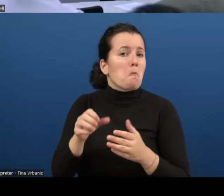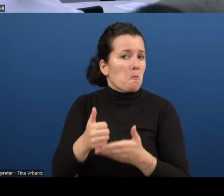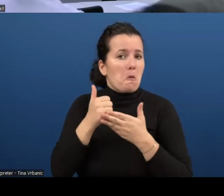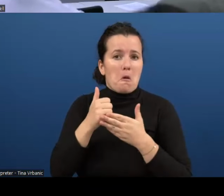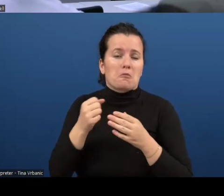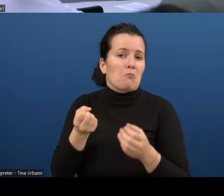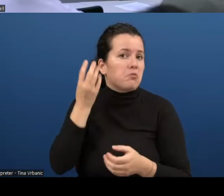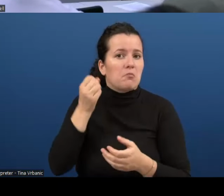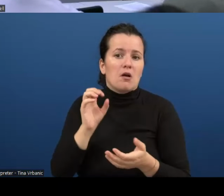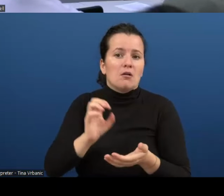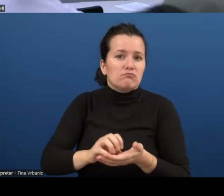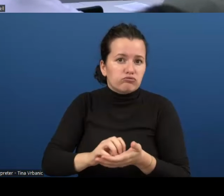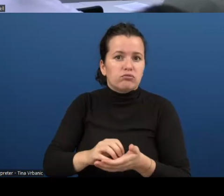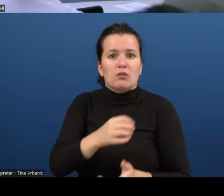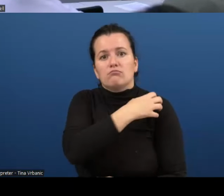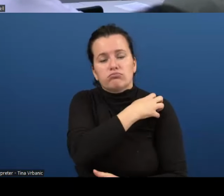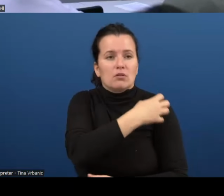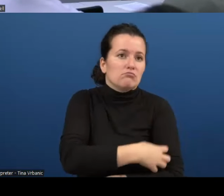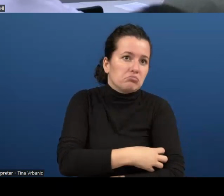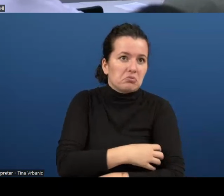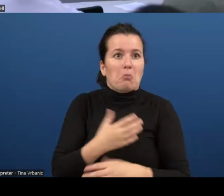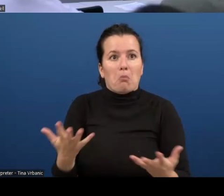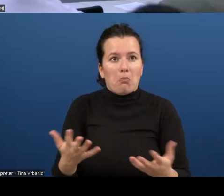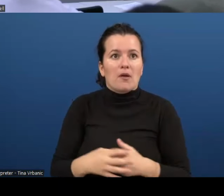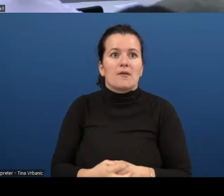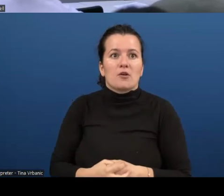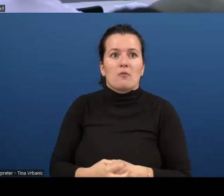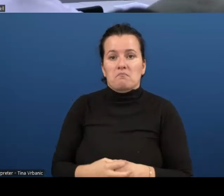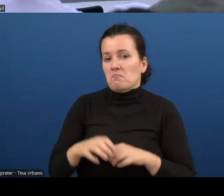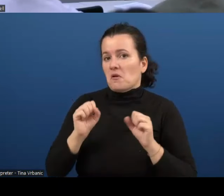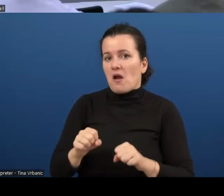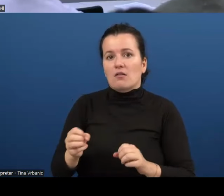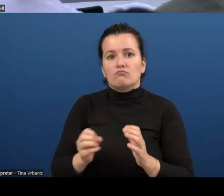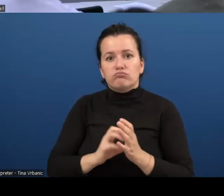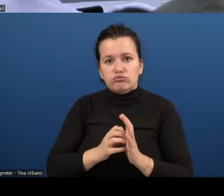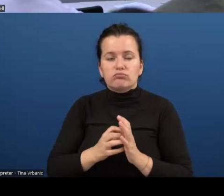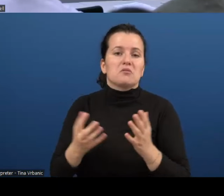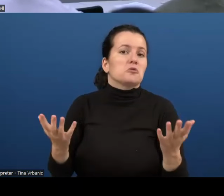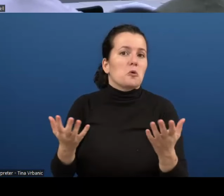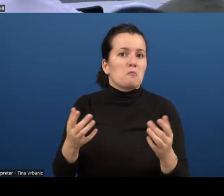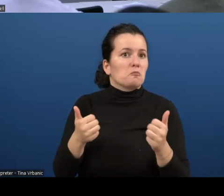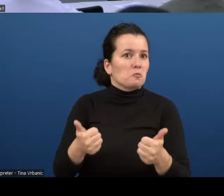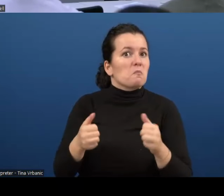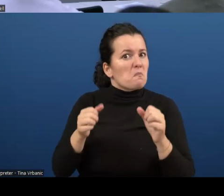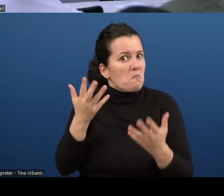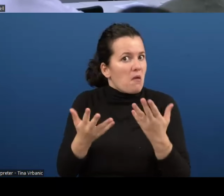potentially useful to use in, yeah, as a means of conveying information.